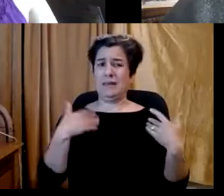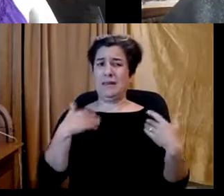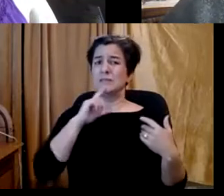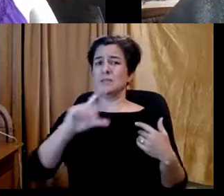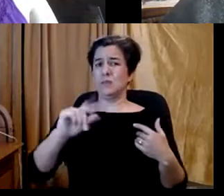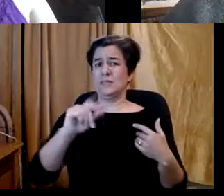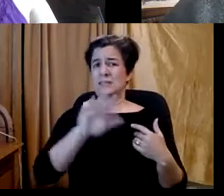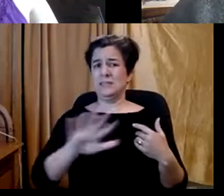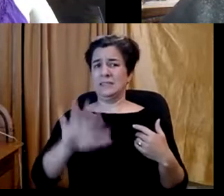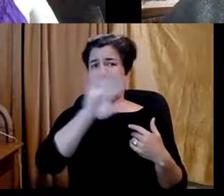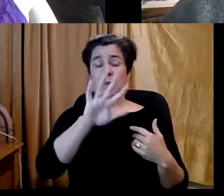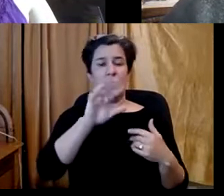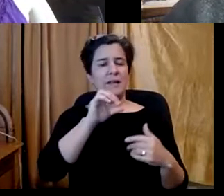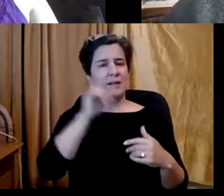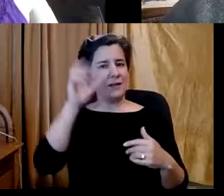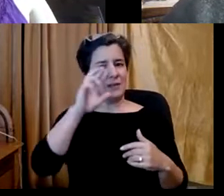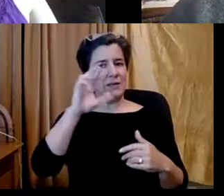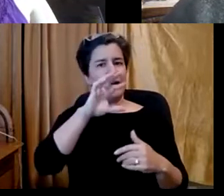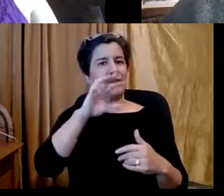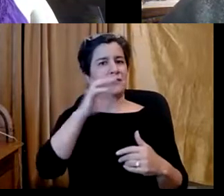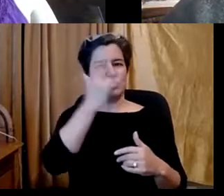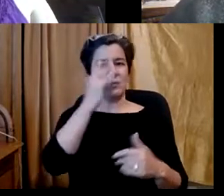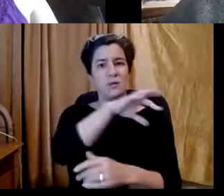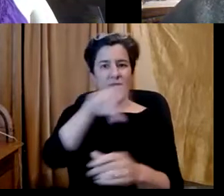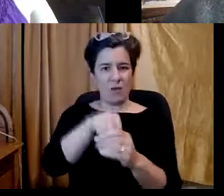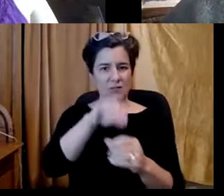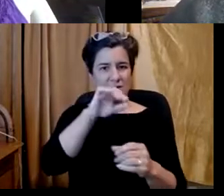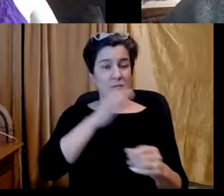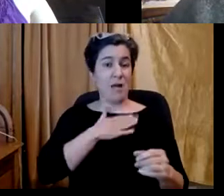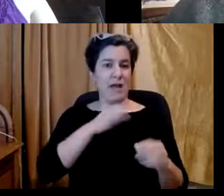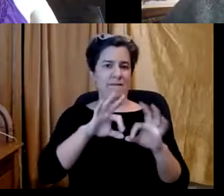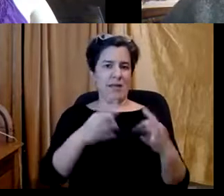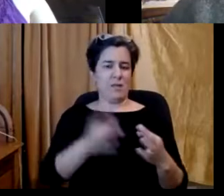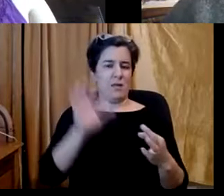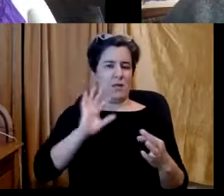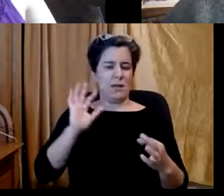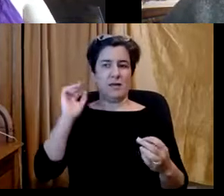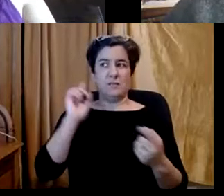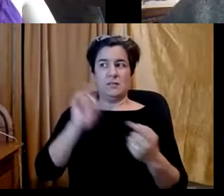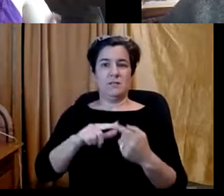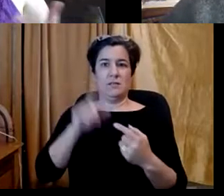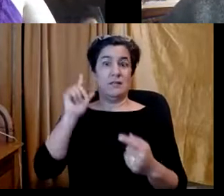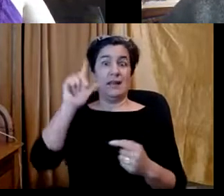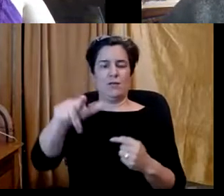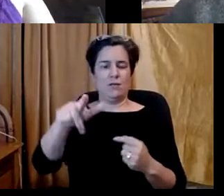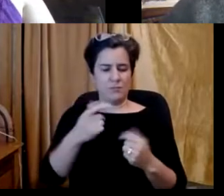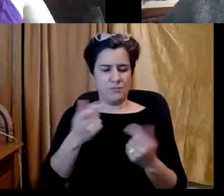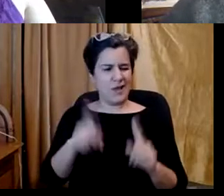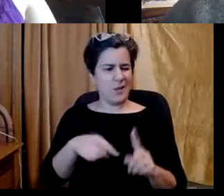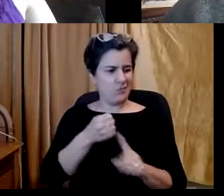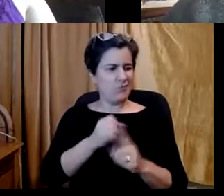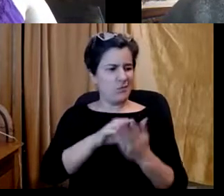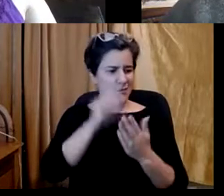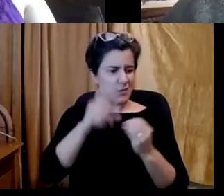how much narcissism was part of my family of origin until much, much later. Not until I was learning about it, because I don't know where it started